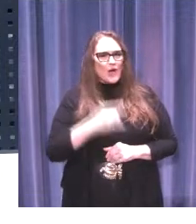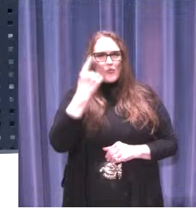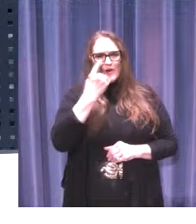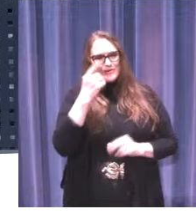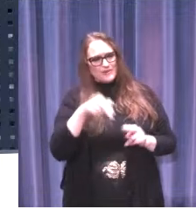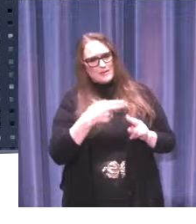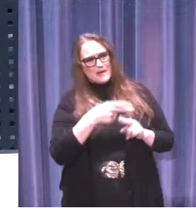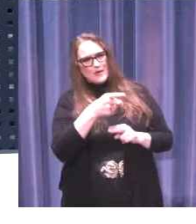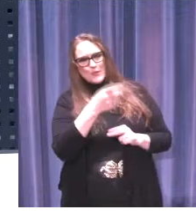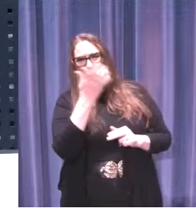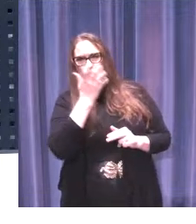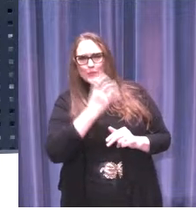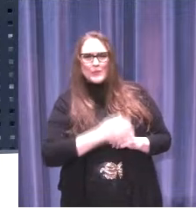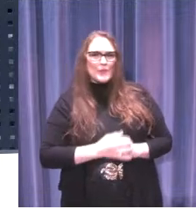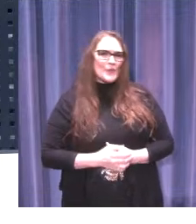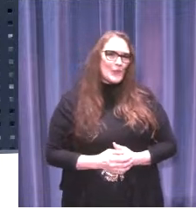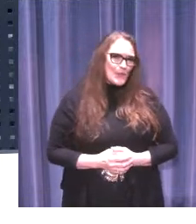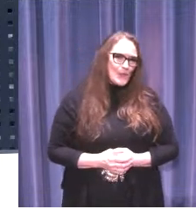about.